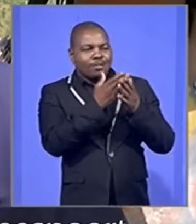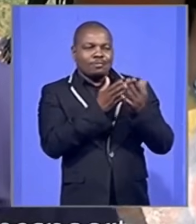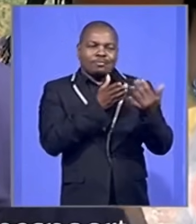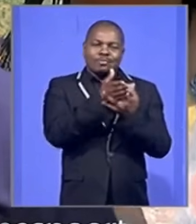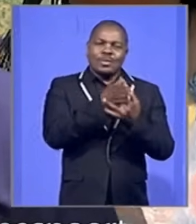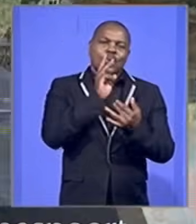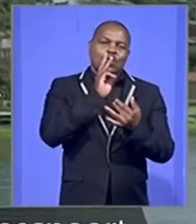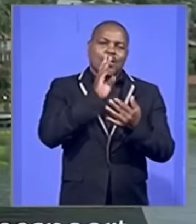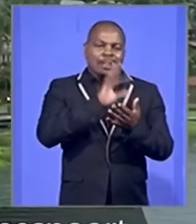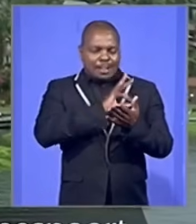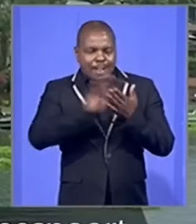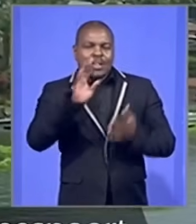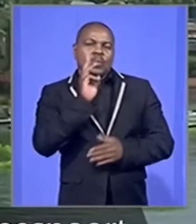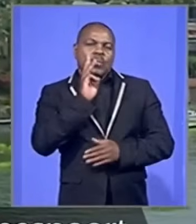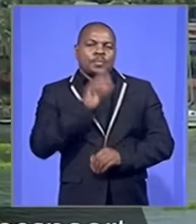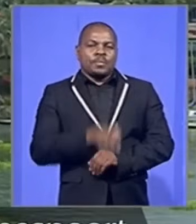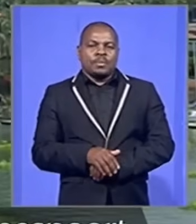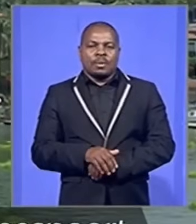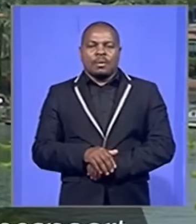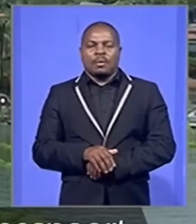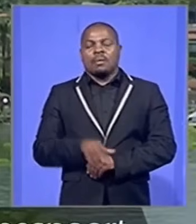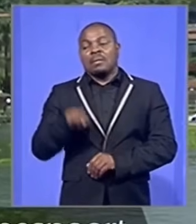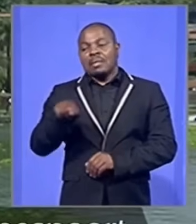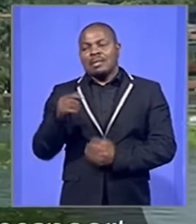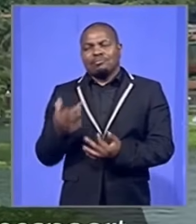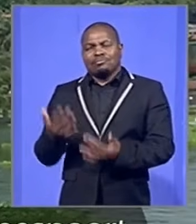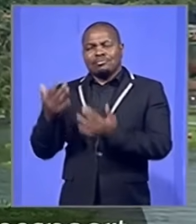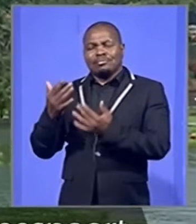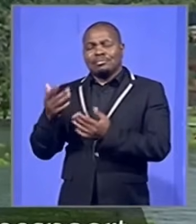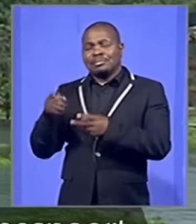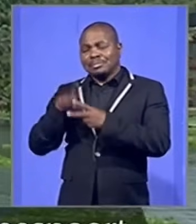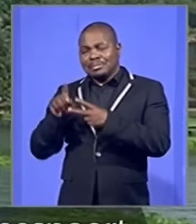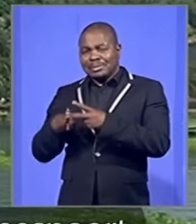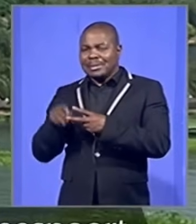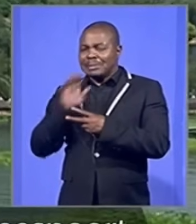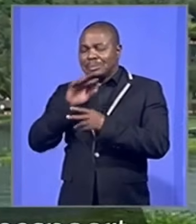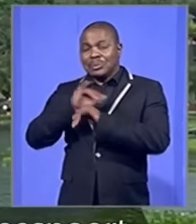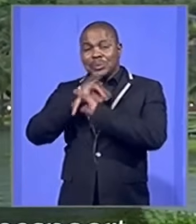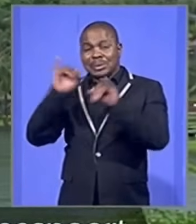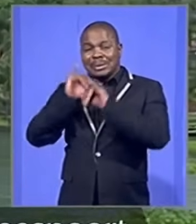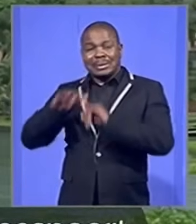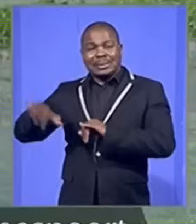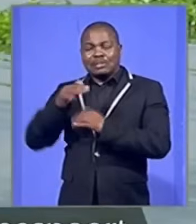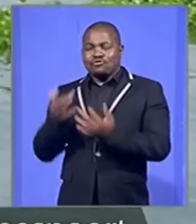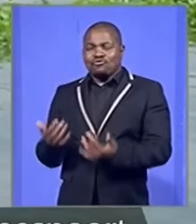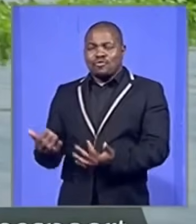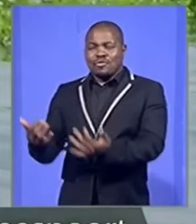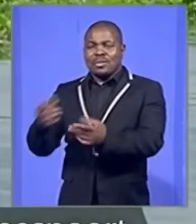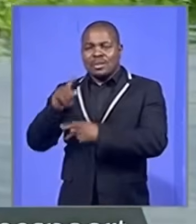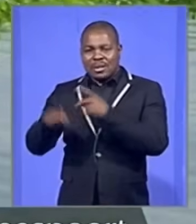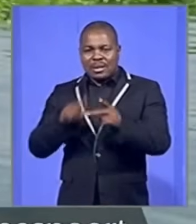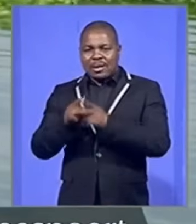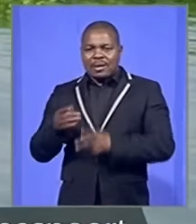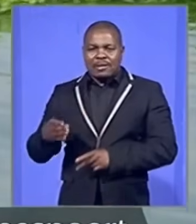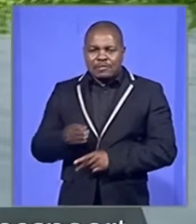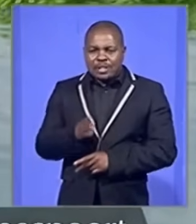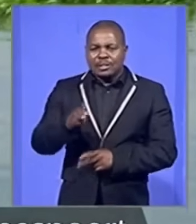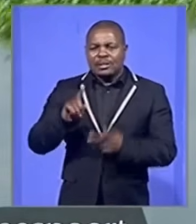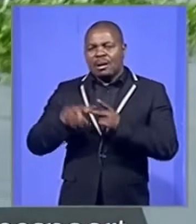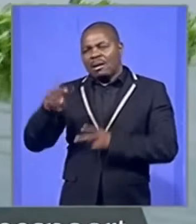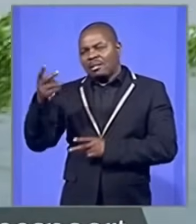but clean water. Dimela tsa algae le hyacinth ke bothata jo bo ipoeletsang mo letamong le e leng seo se bolaileng ditlhapi le ditshedi tse